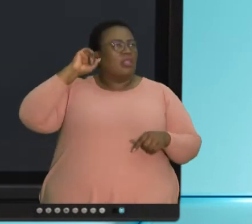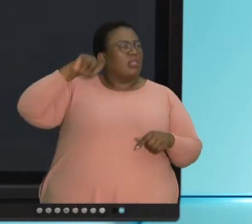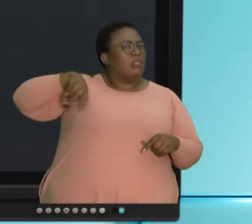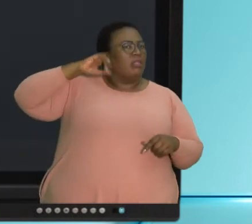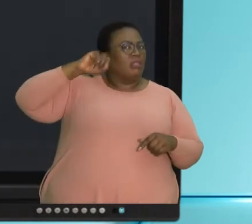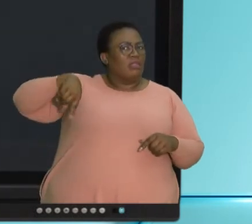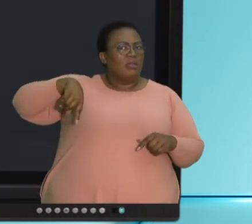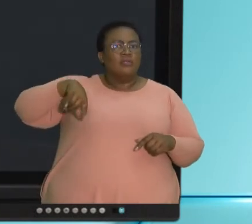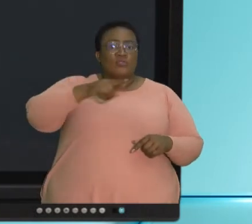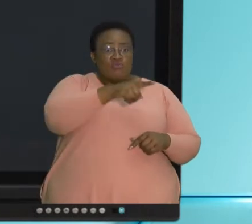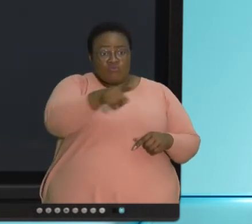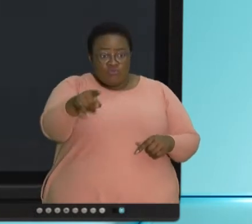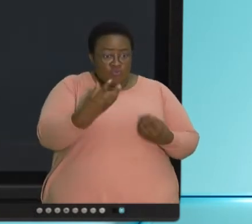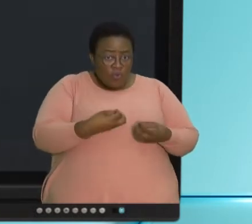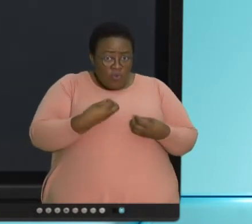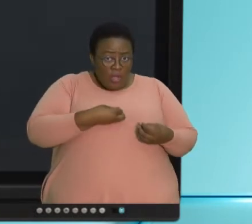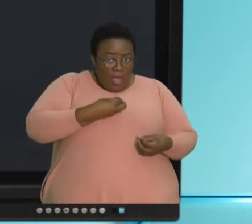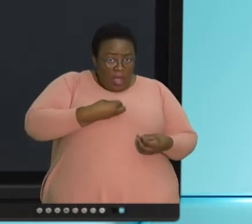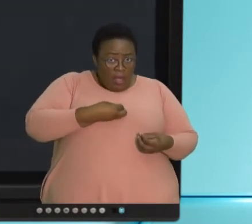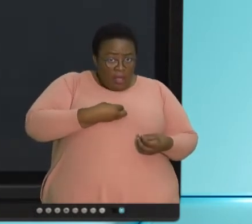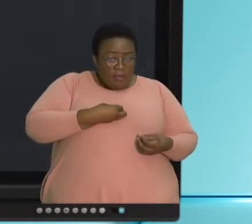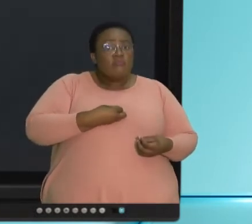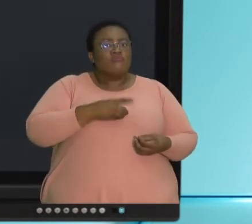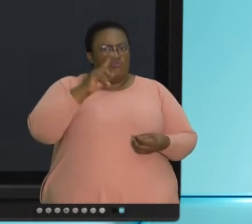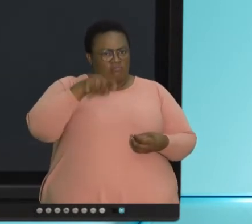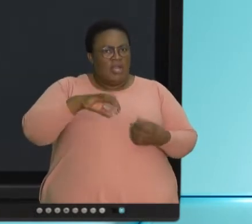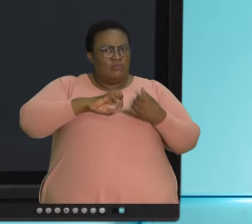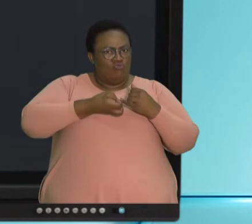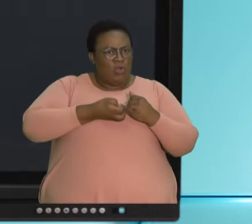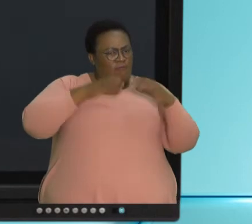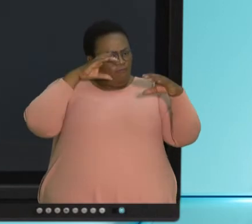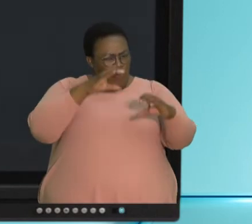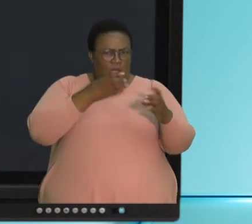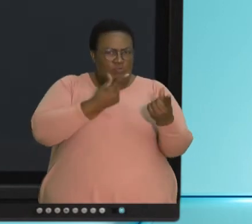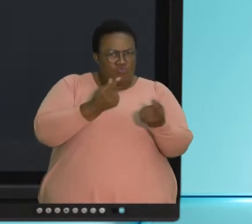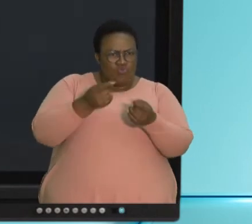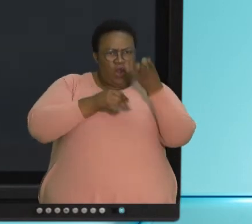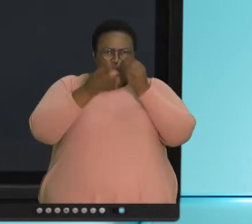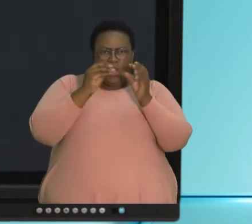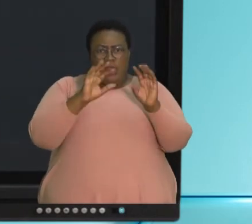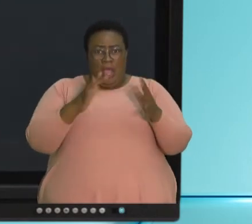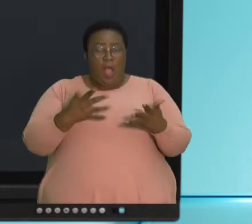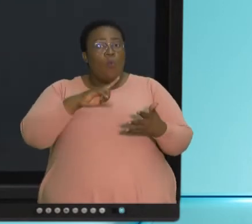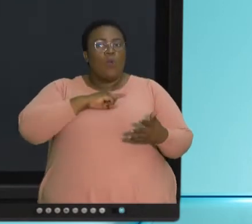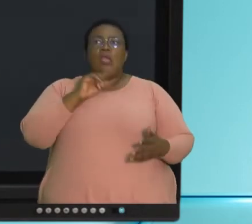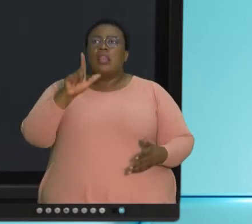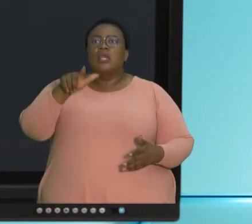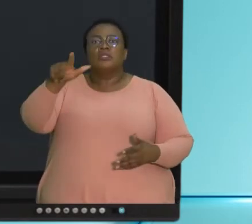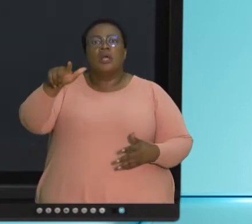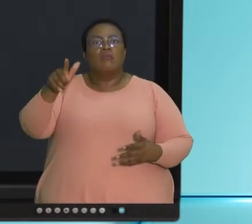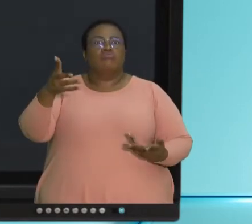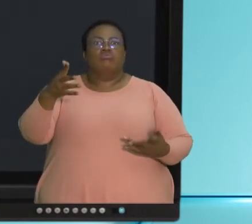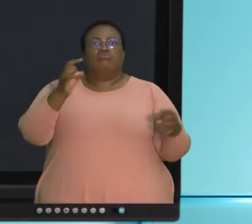a very young age, if we do not take it seriously, I promise you, later on, we're going to suffer those consequences, because